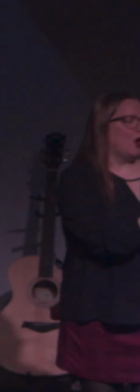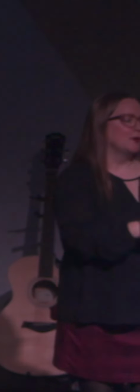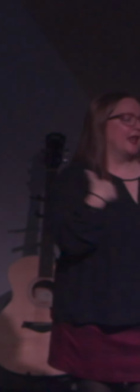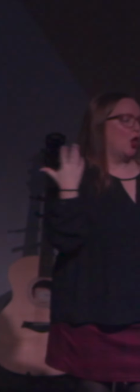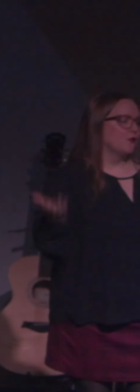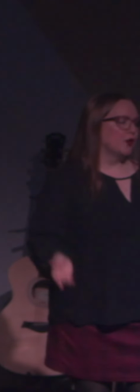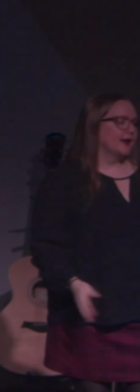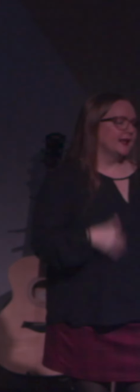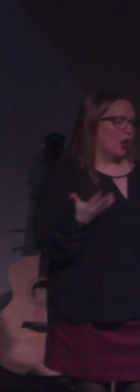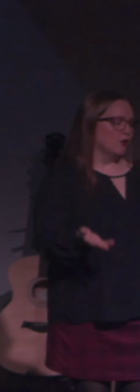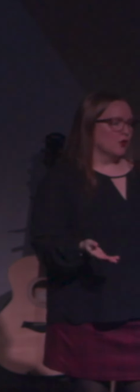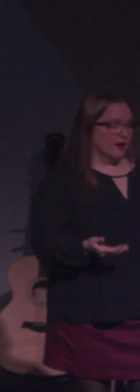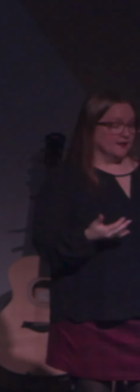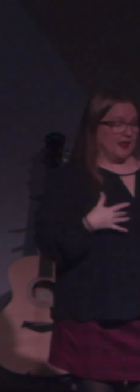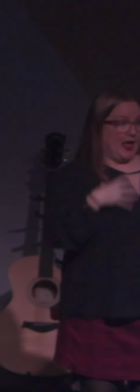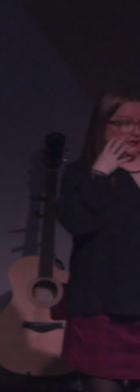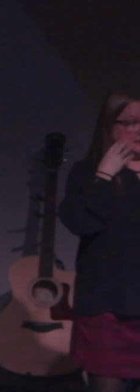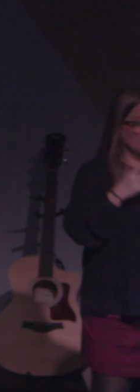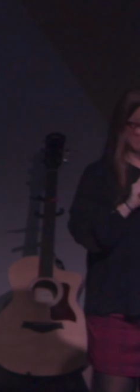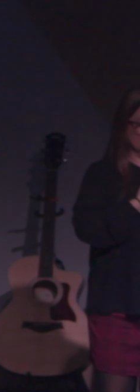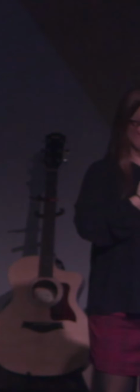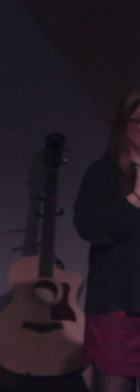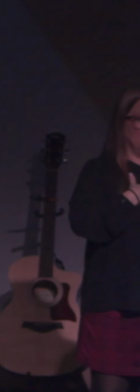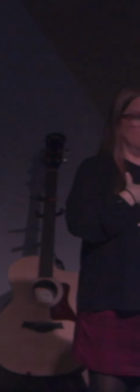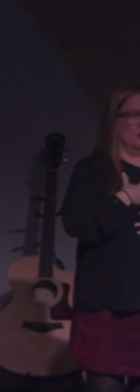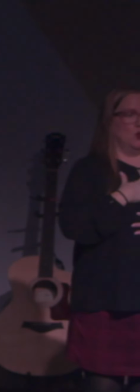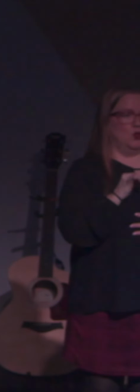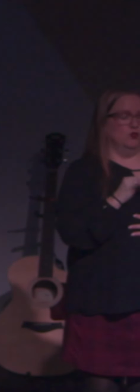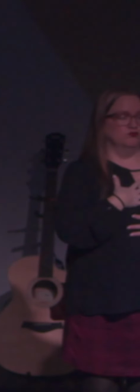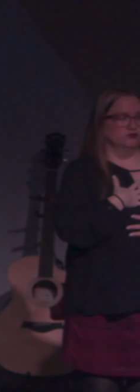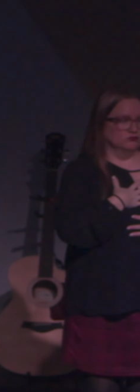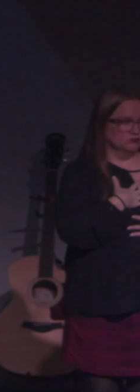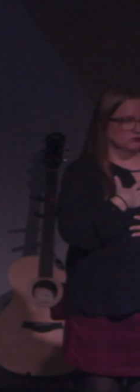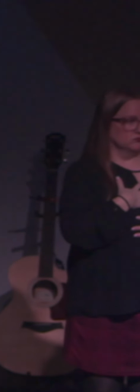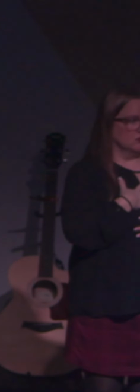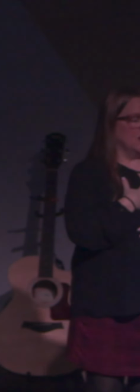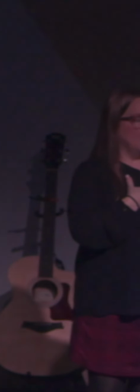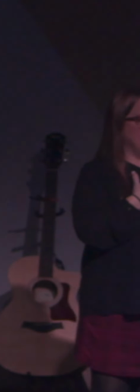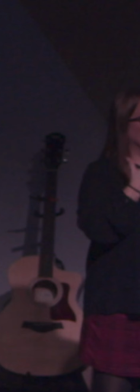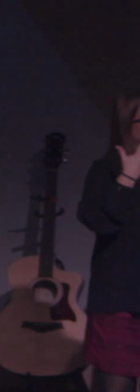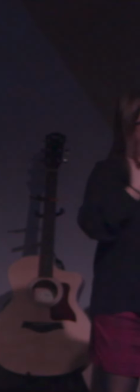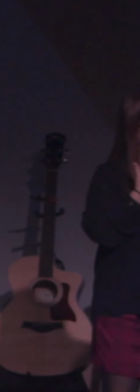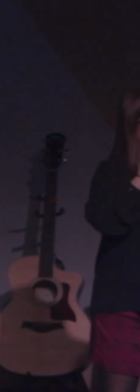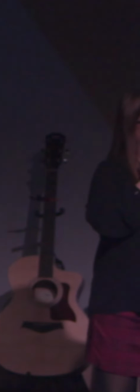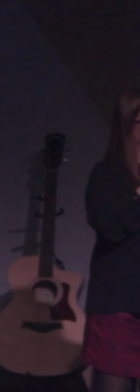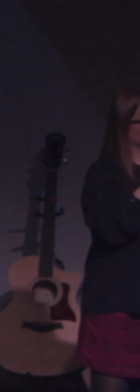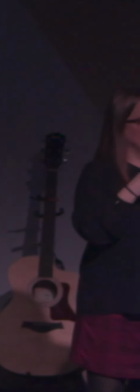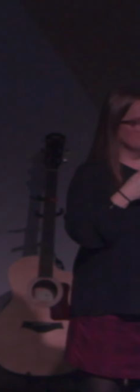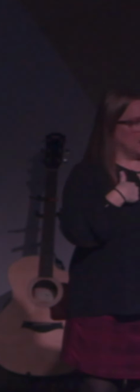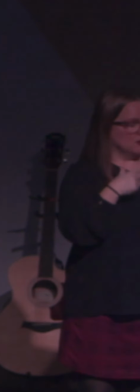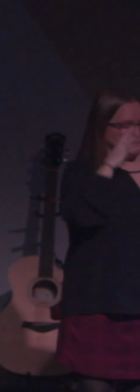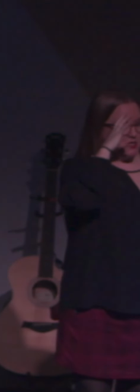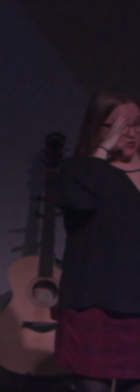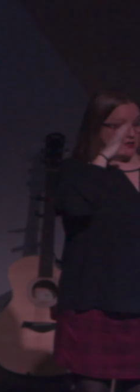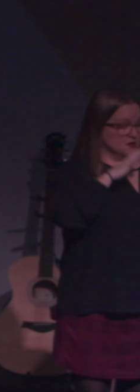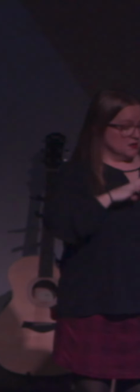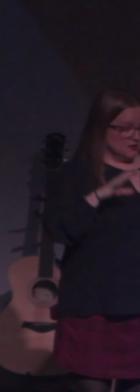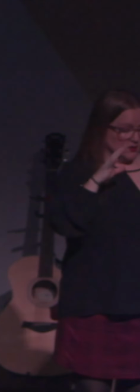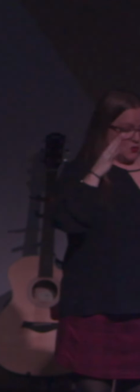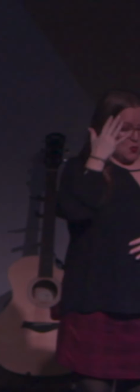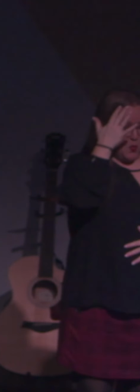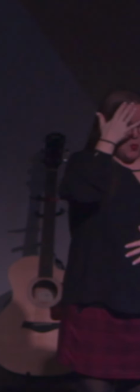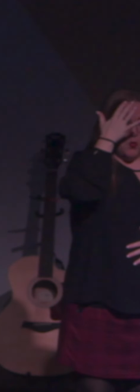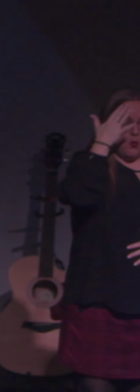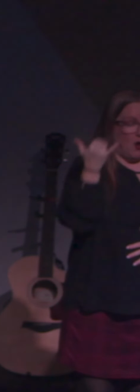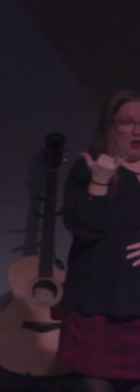over it until I experienced it. And it left me at a place where I was utterly confused on why anything